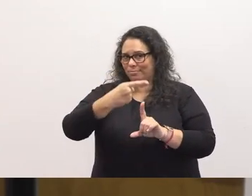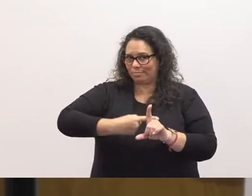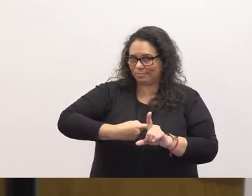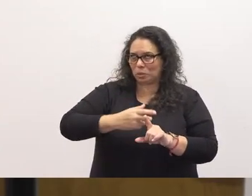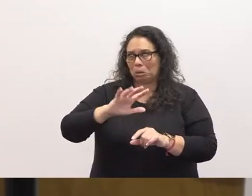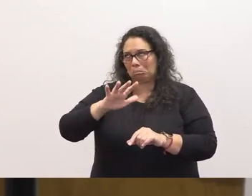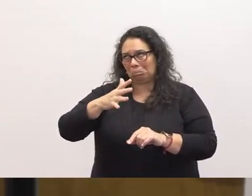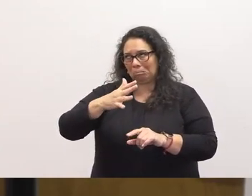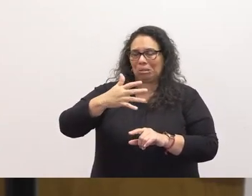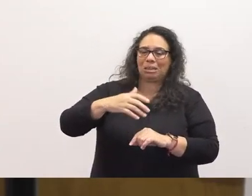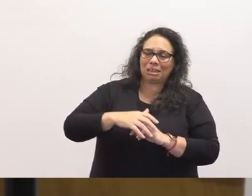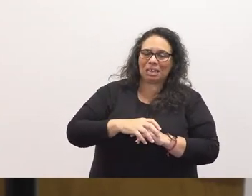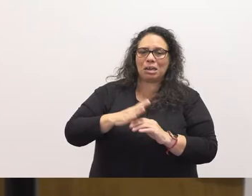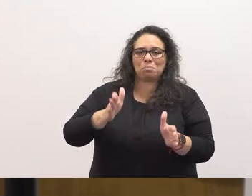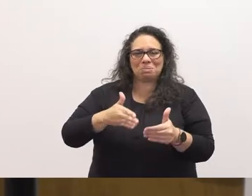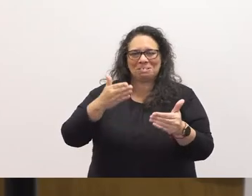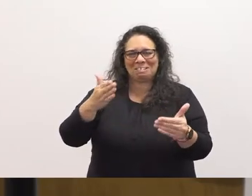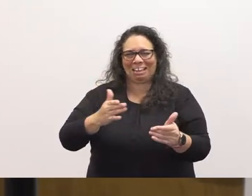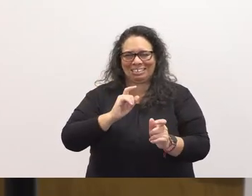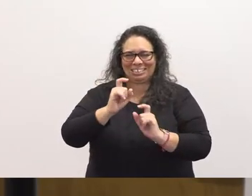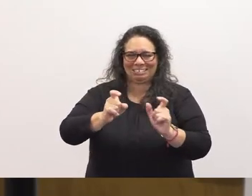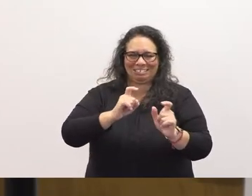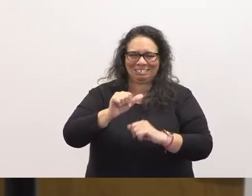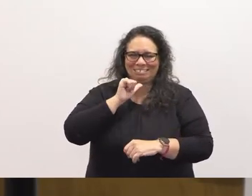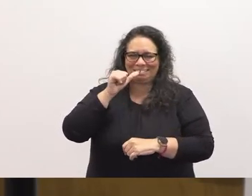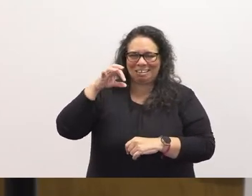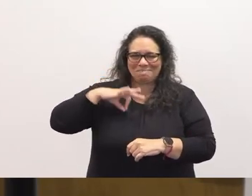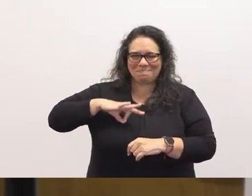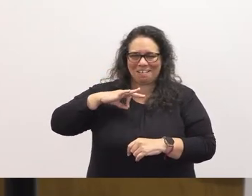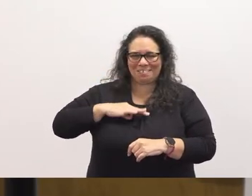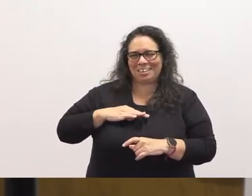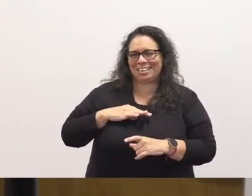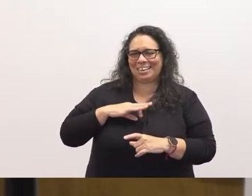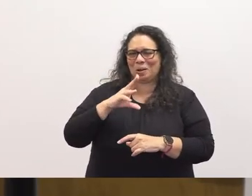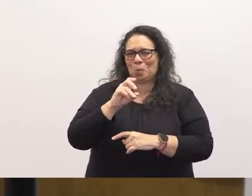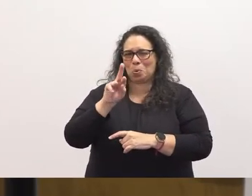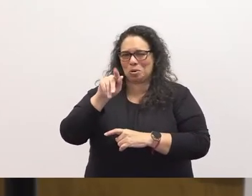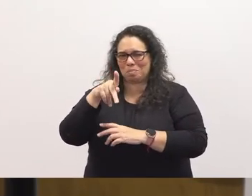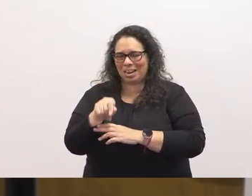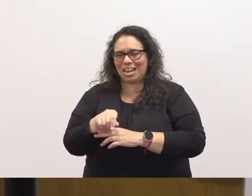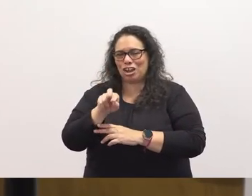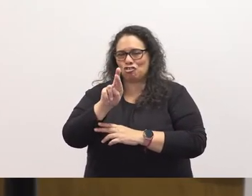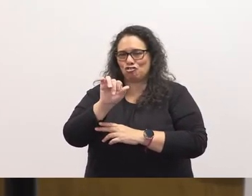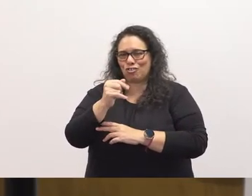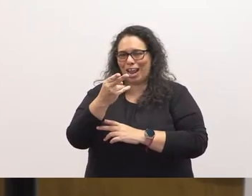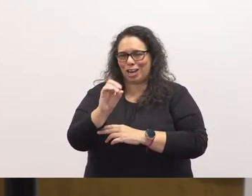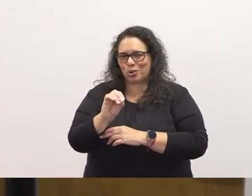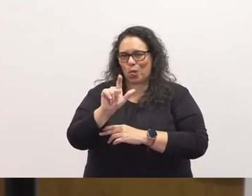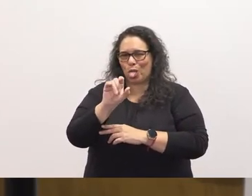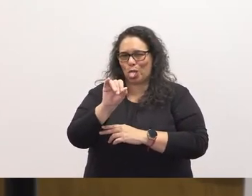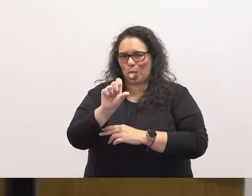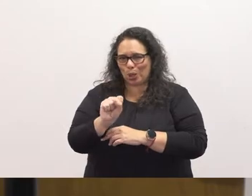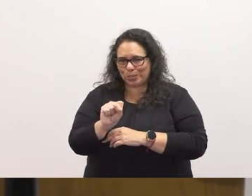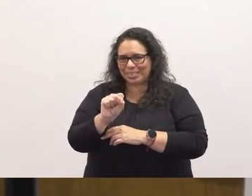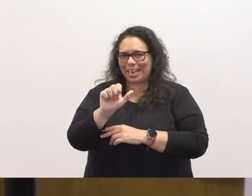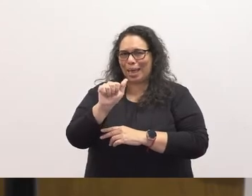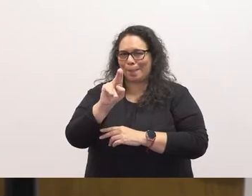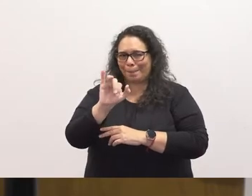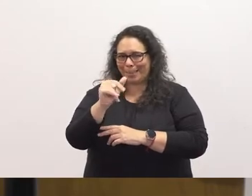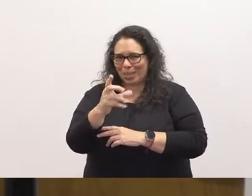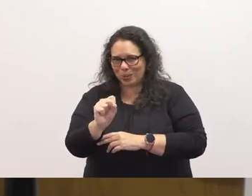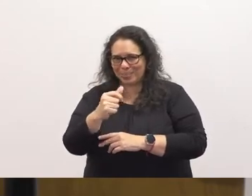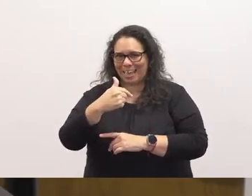the last 12 months, provided a donation to the nonprofit corporation Rancho Los Amigos Foundation, of which I am the CEO.